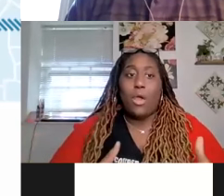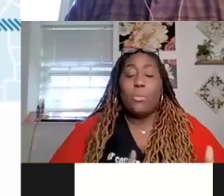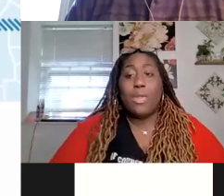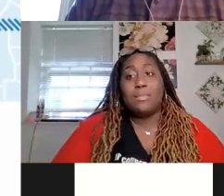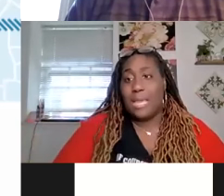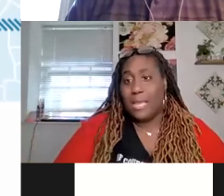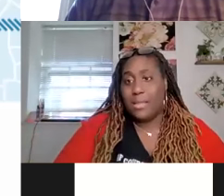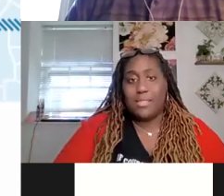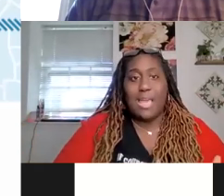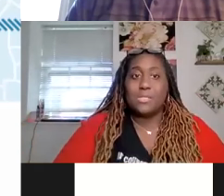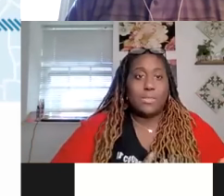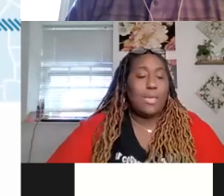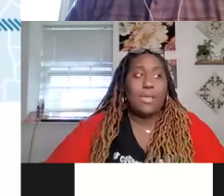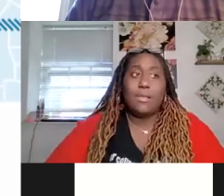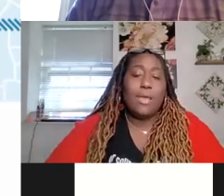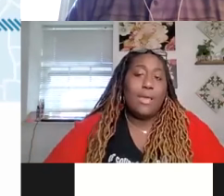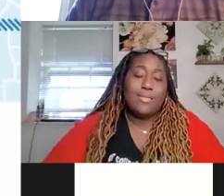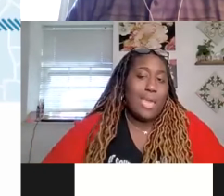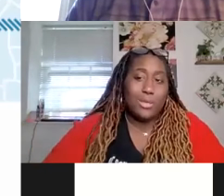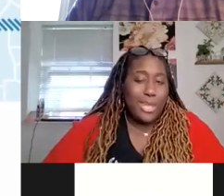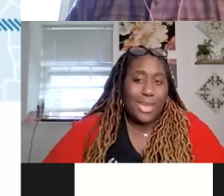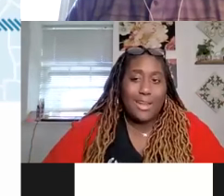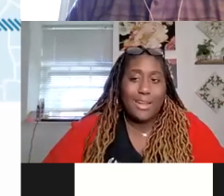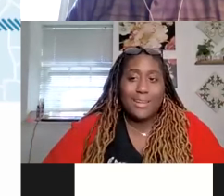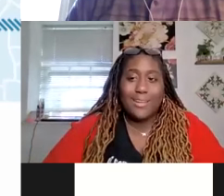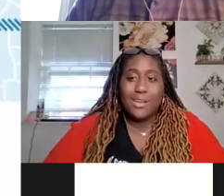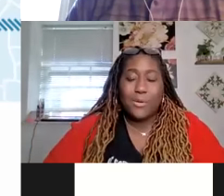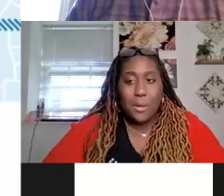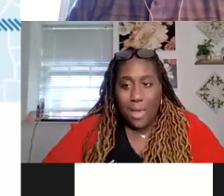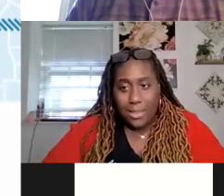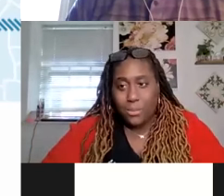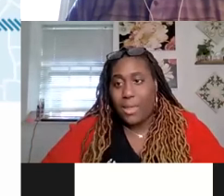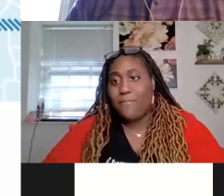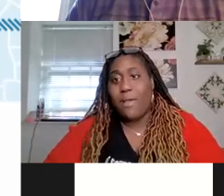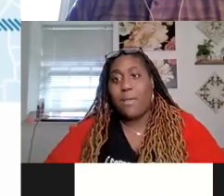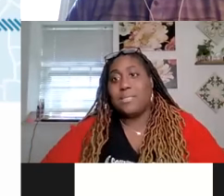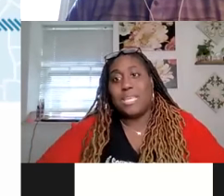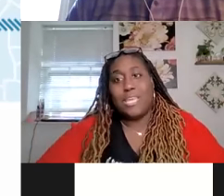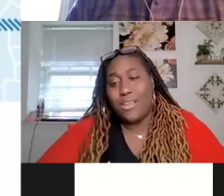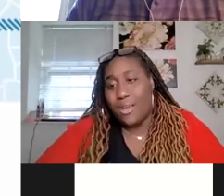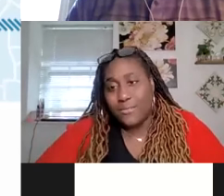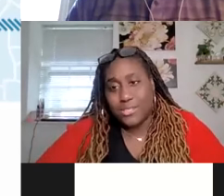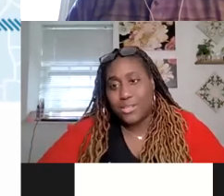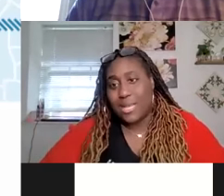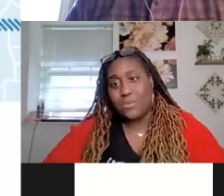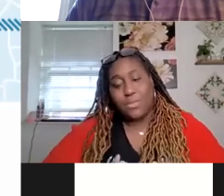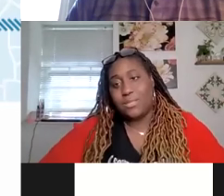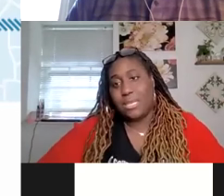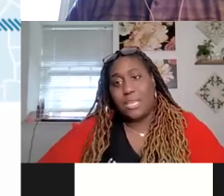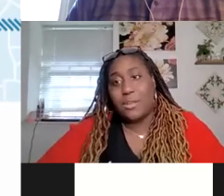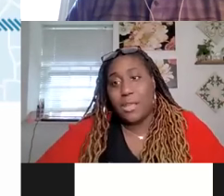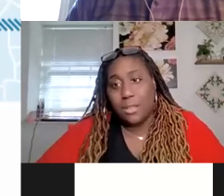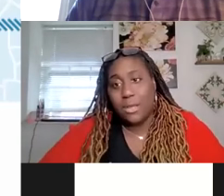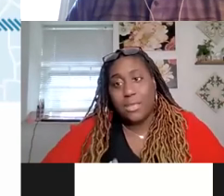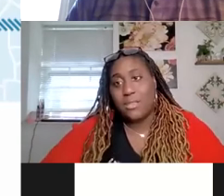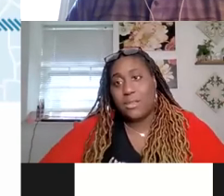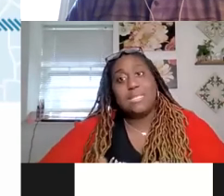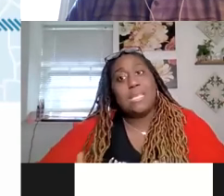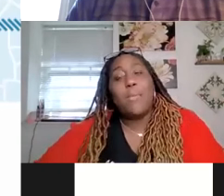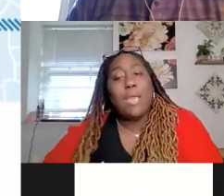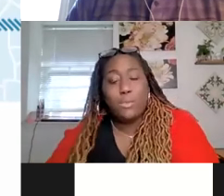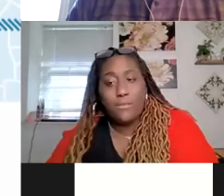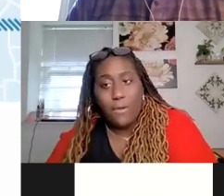a home health aide, that's within the healthcare career pathway. If I'm a security officer, that's within security and law.